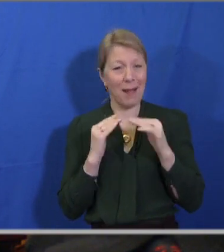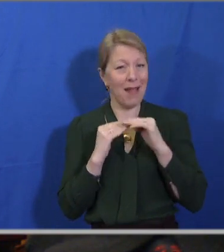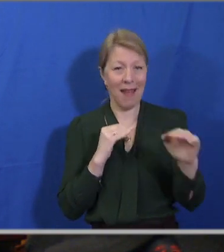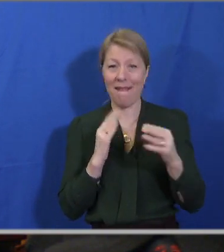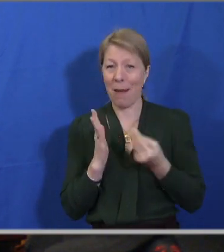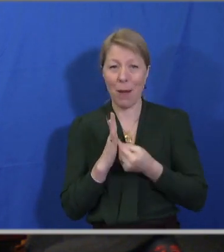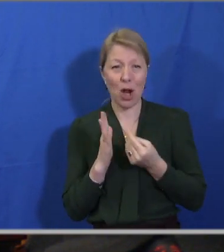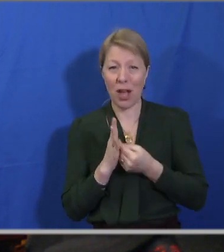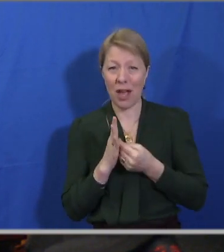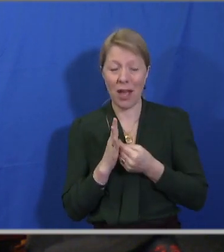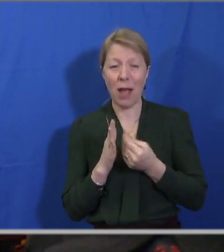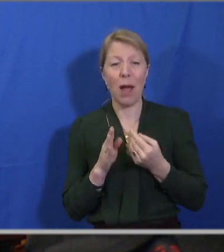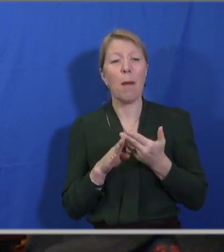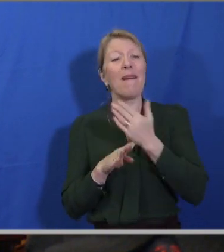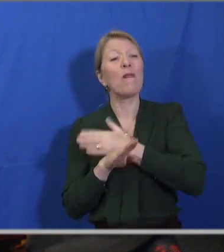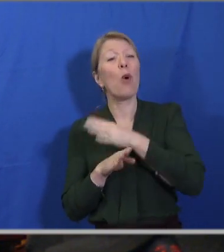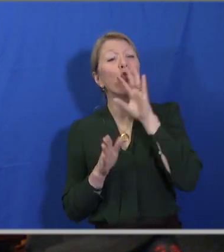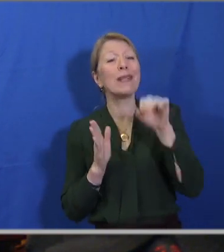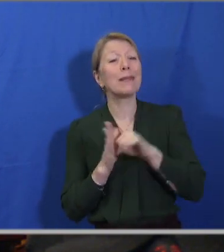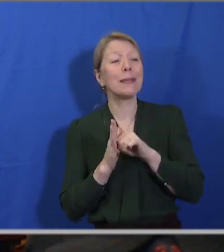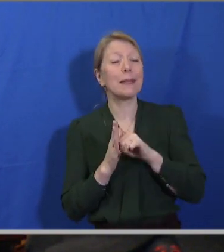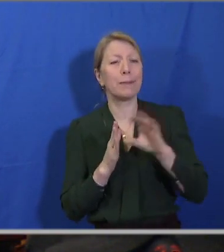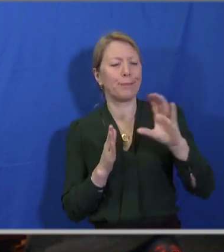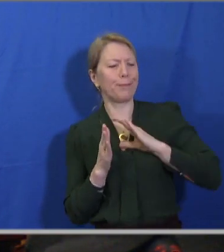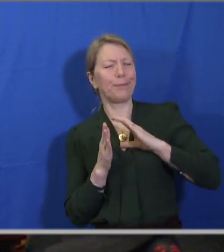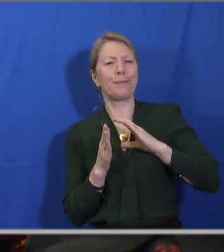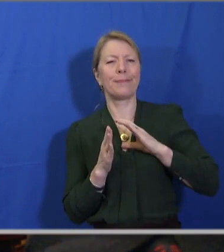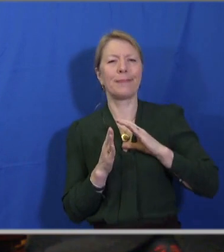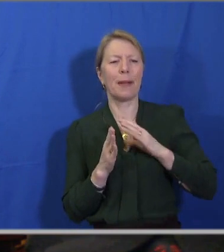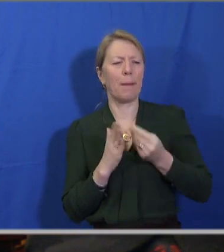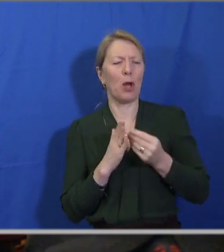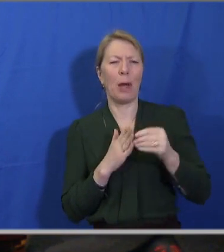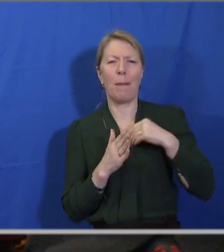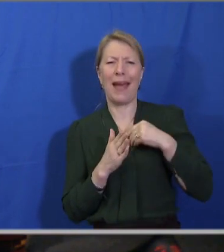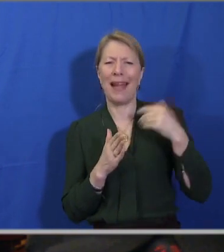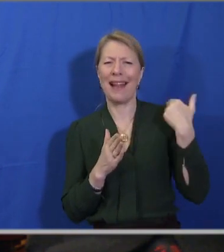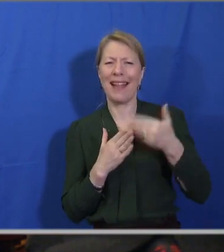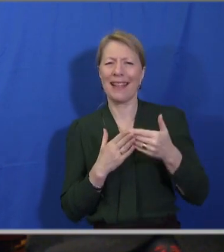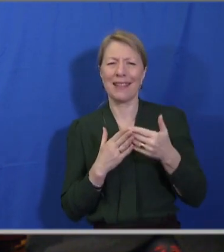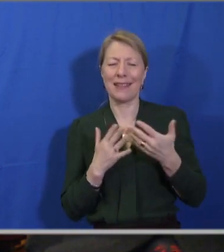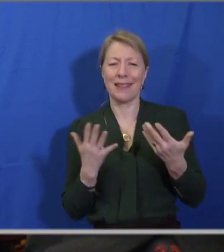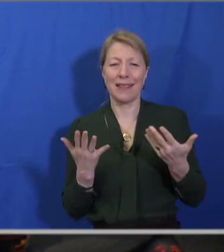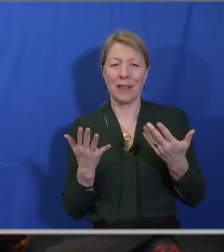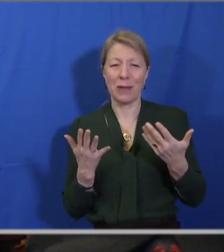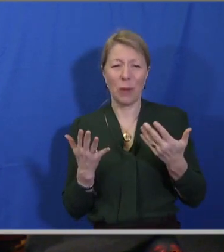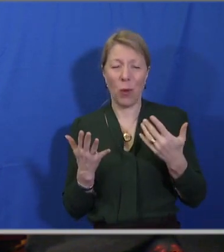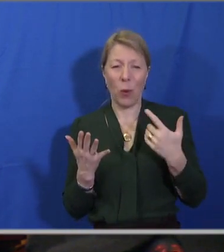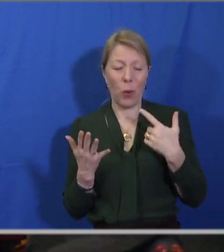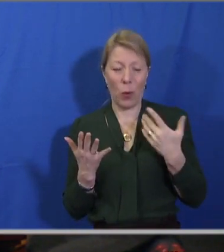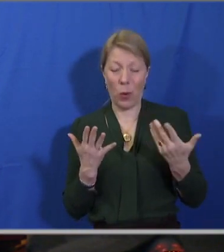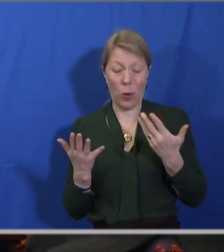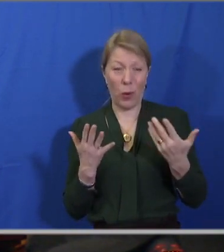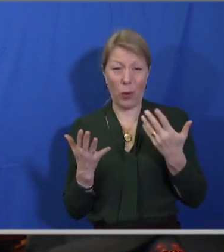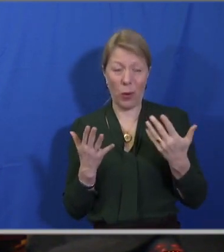had before Christmas, which in itself came along late. So how on earth do we compete? How do we stop our workers